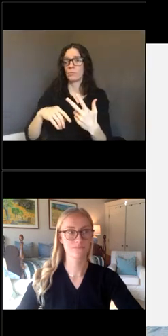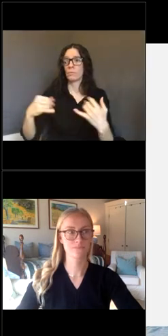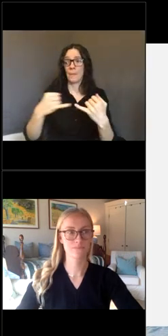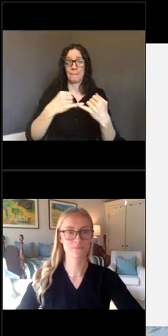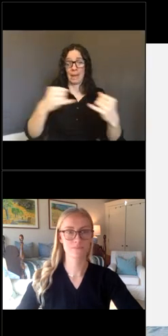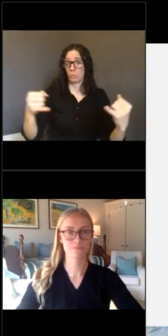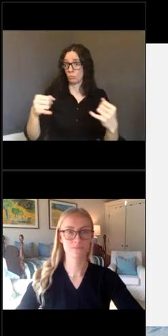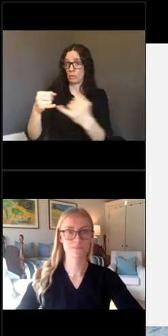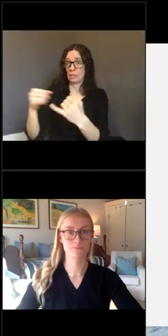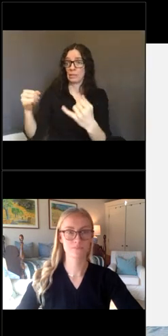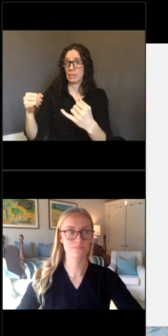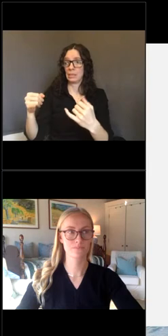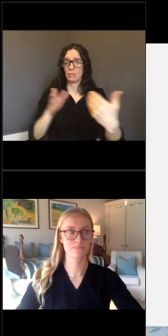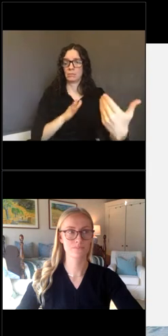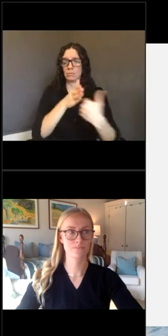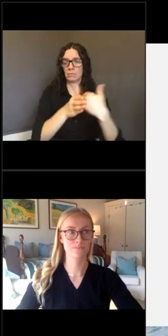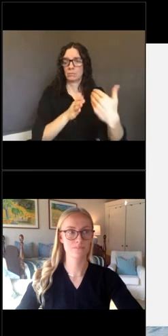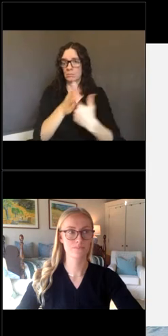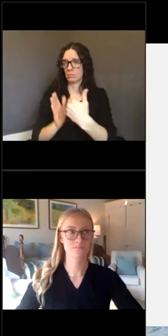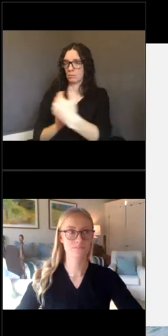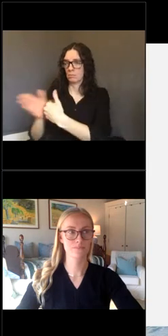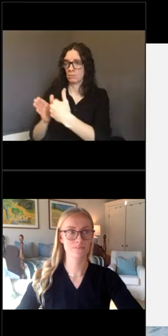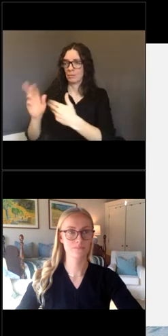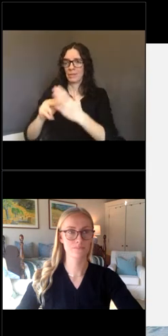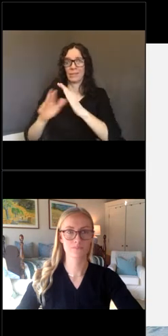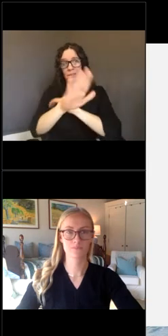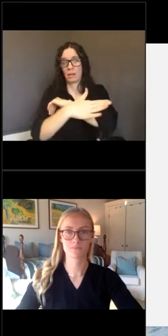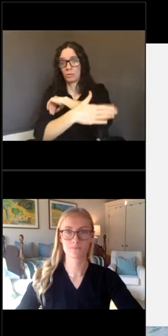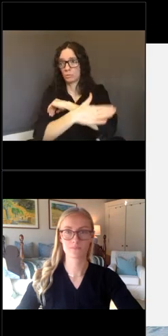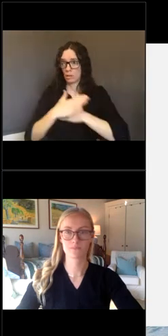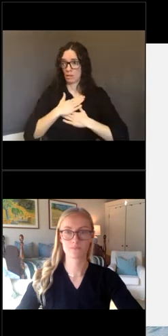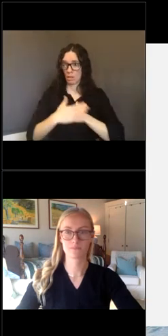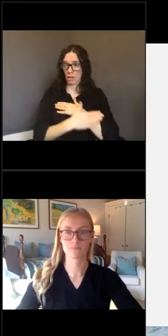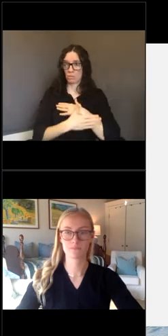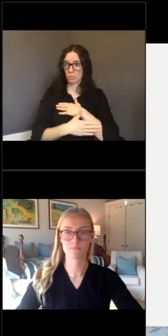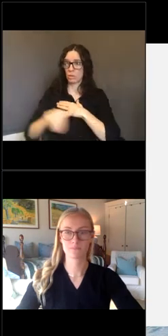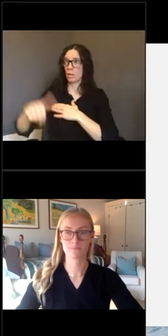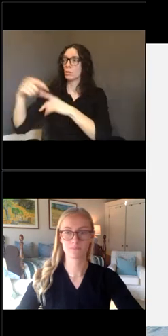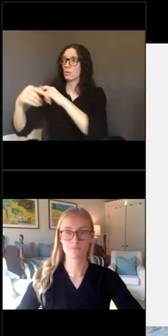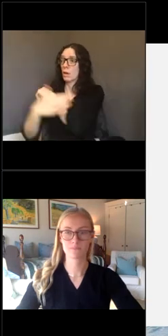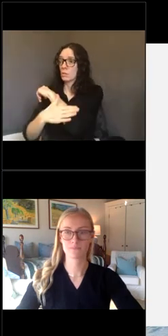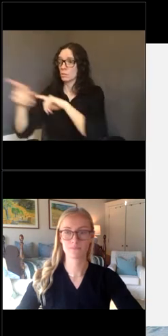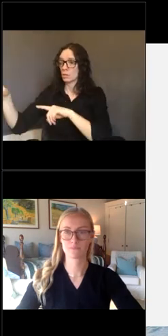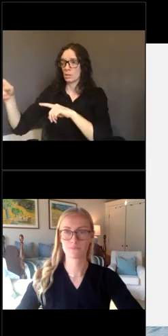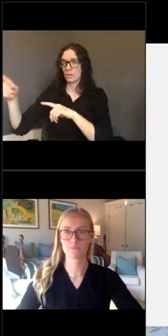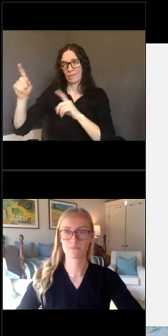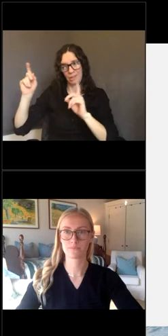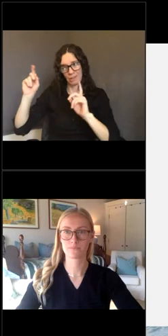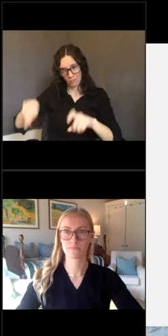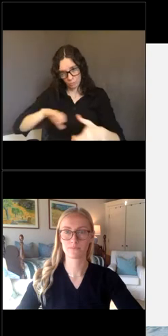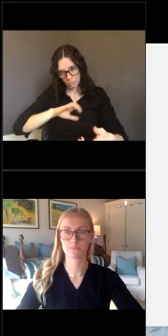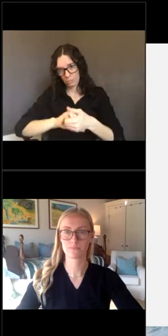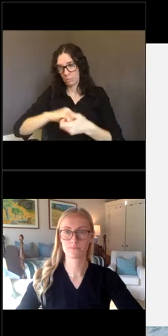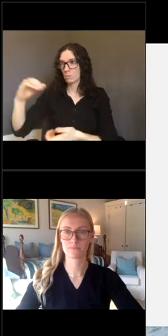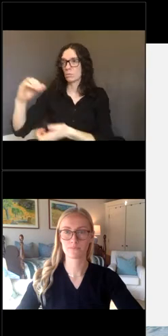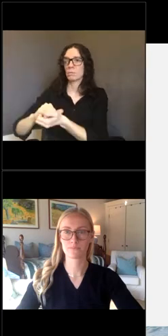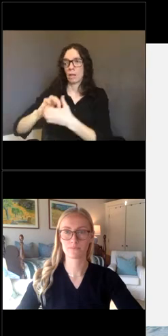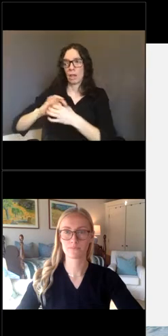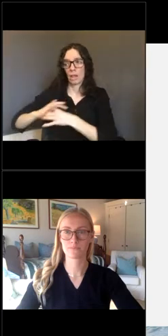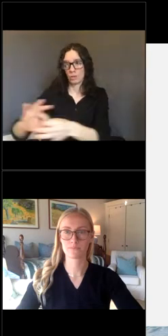helps really countries work together and increase their collaboration. So we have